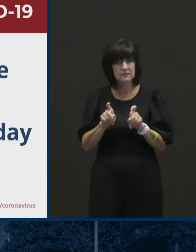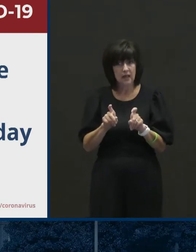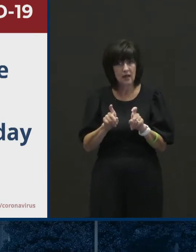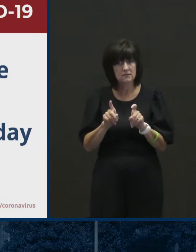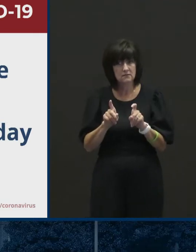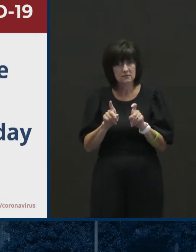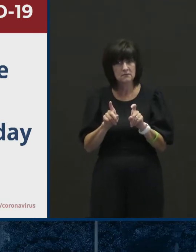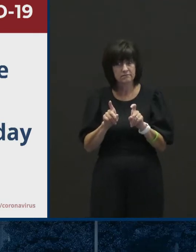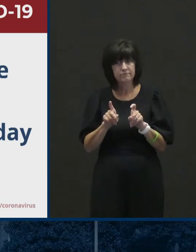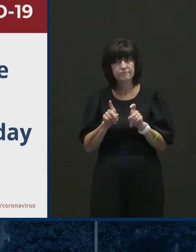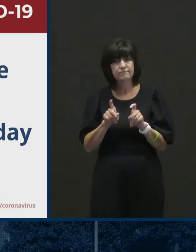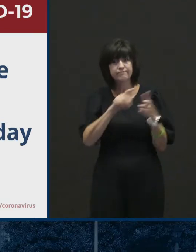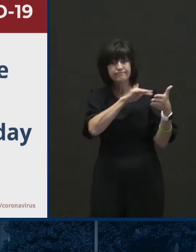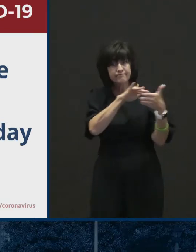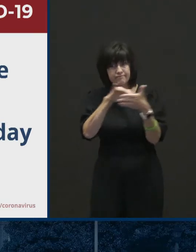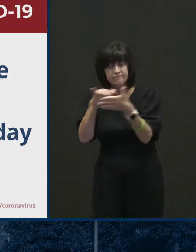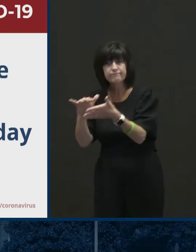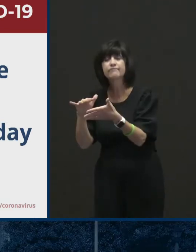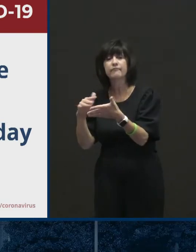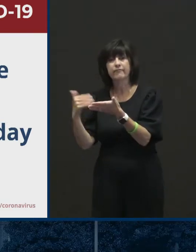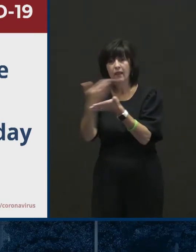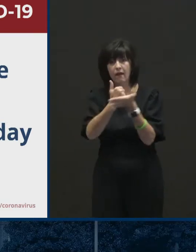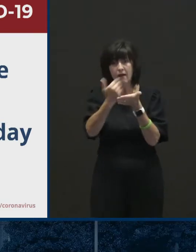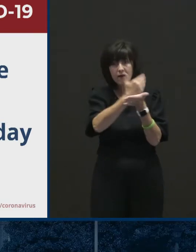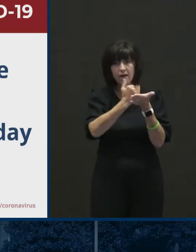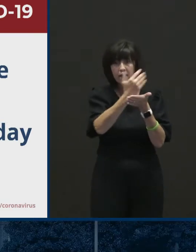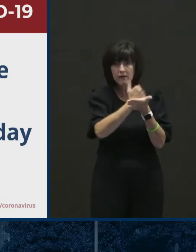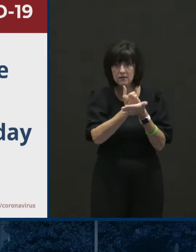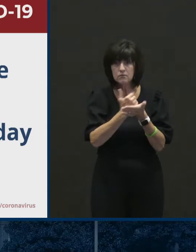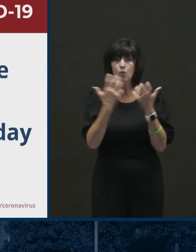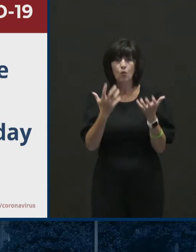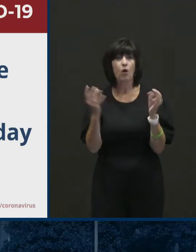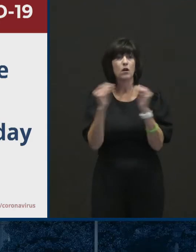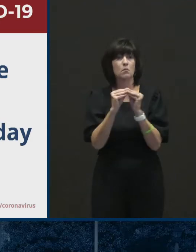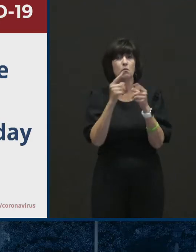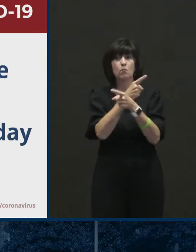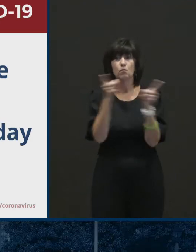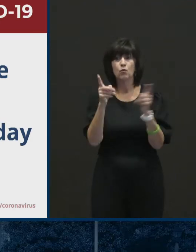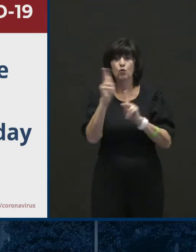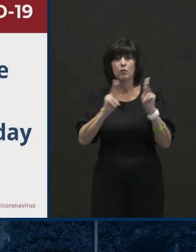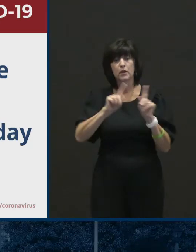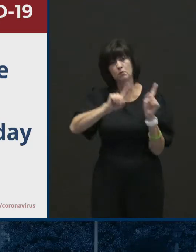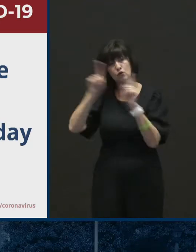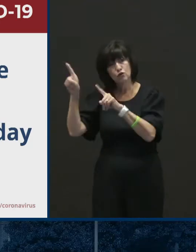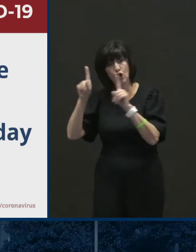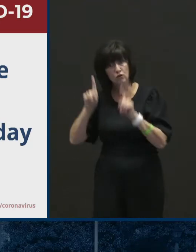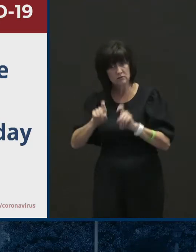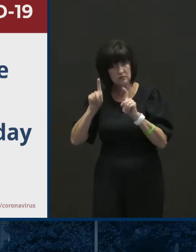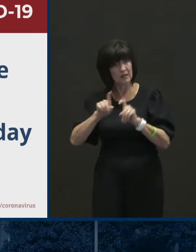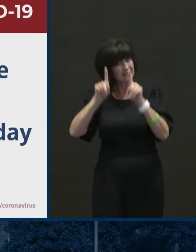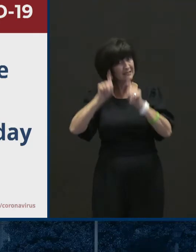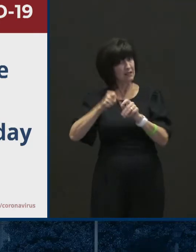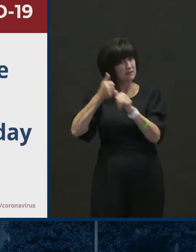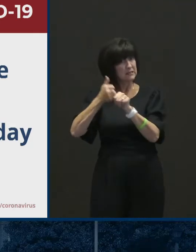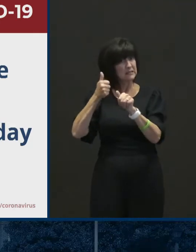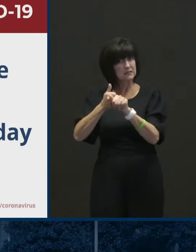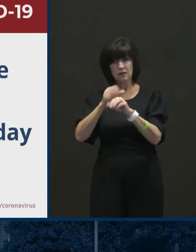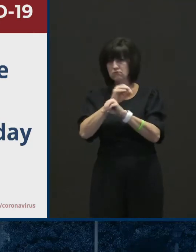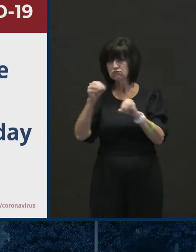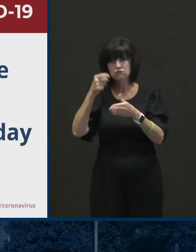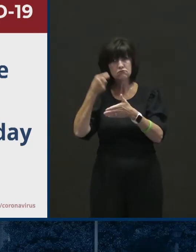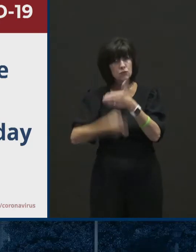sites. And we need more people in the public to get tested. Remember, the tests are free. You don't have to